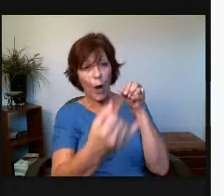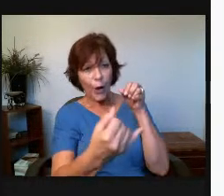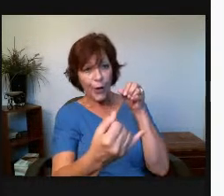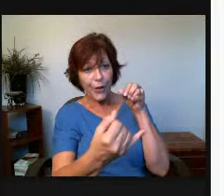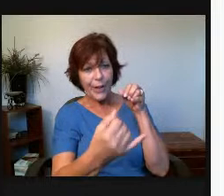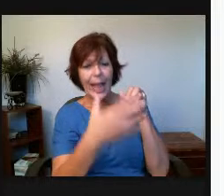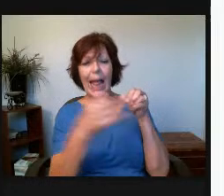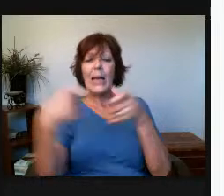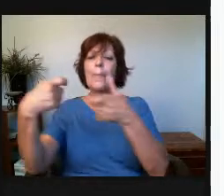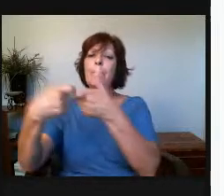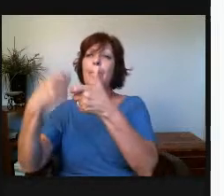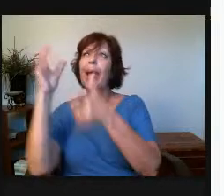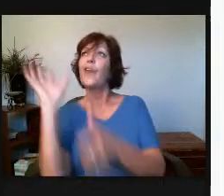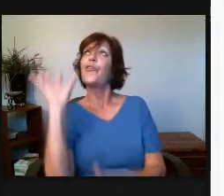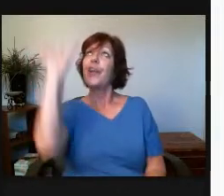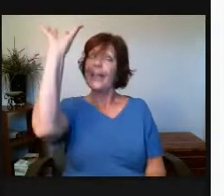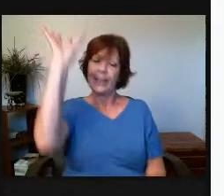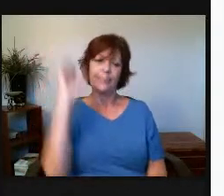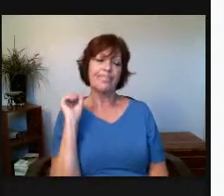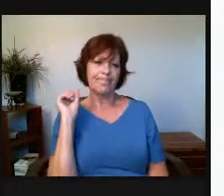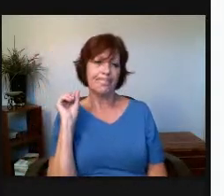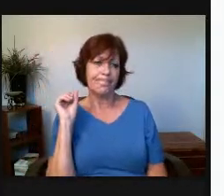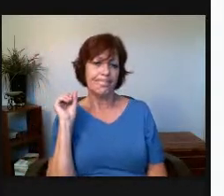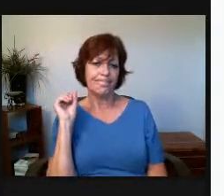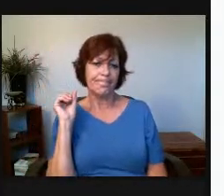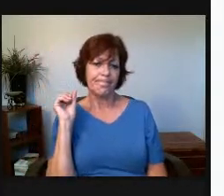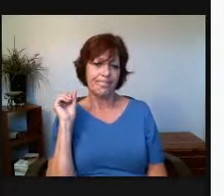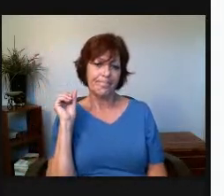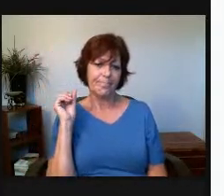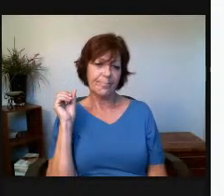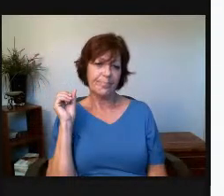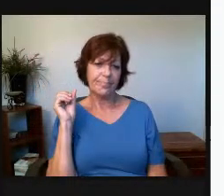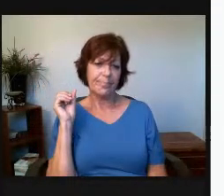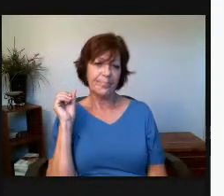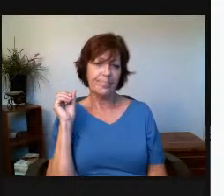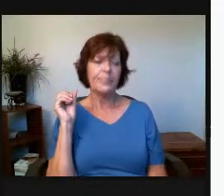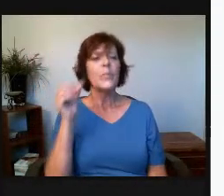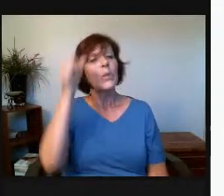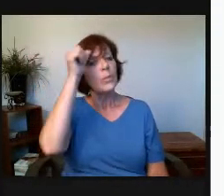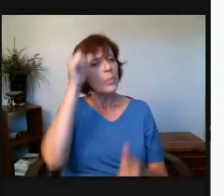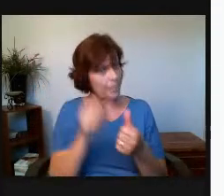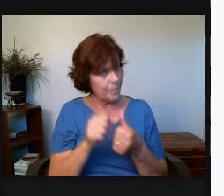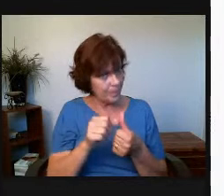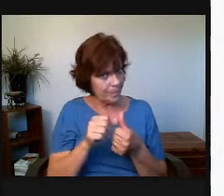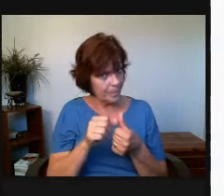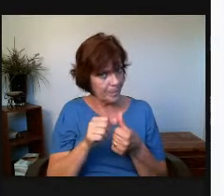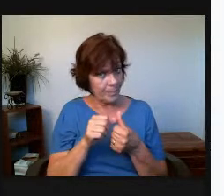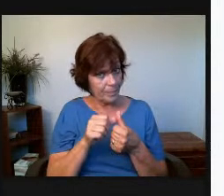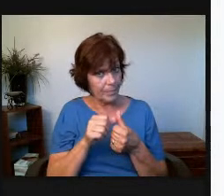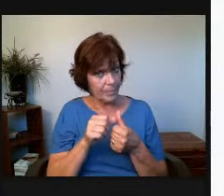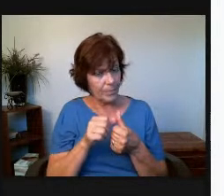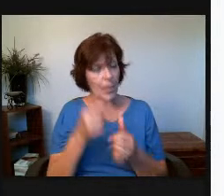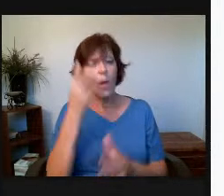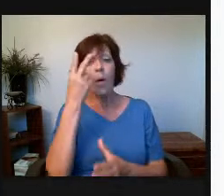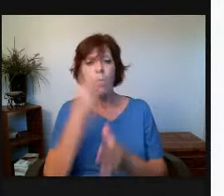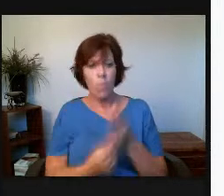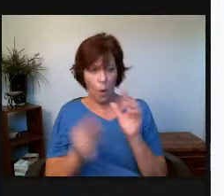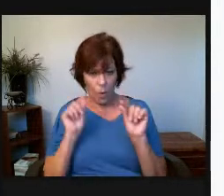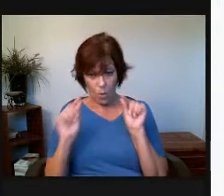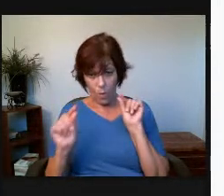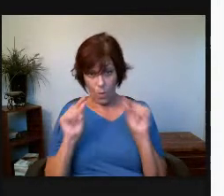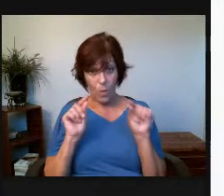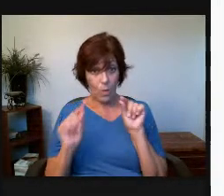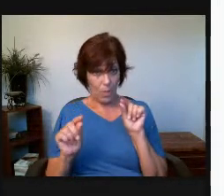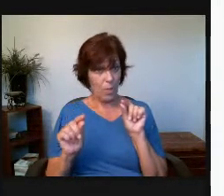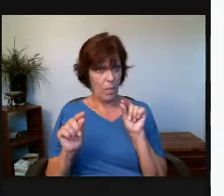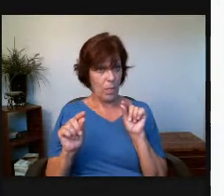there are battery operated smoke alarms. Keep in mind that both of them, they